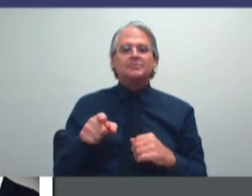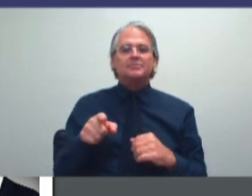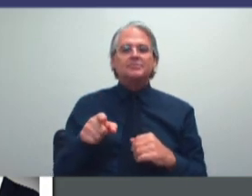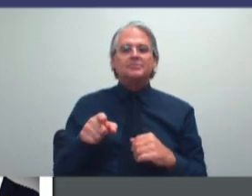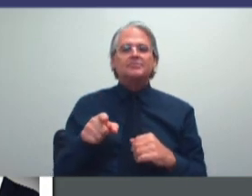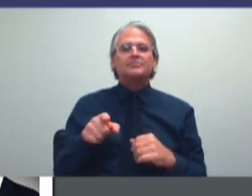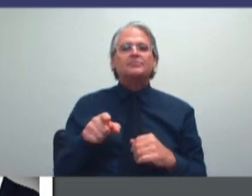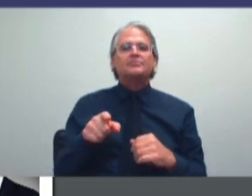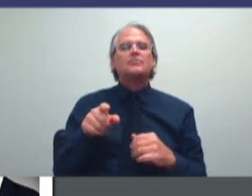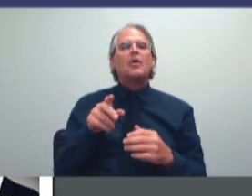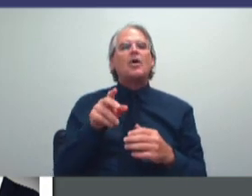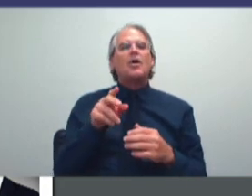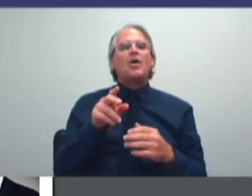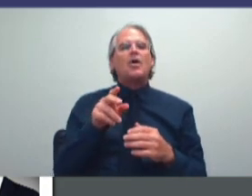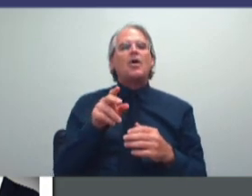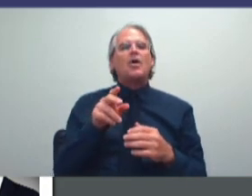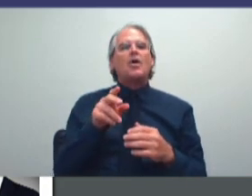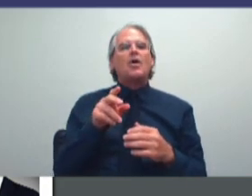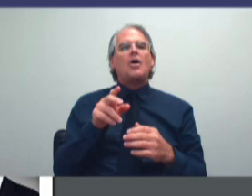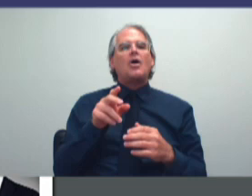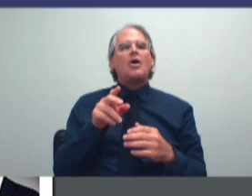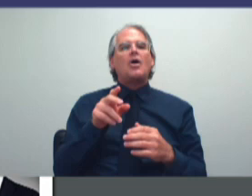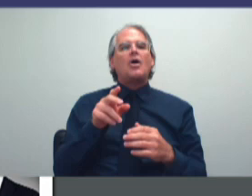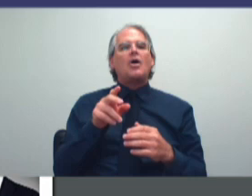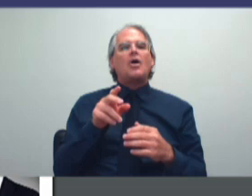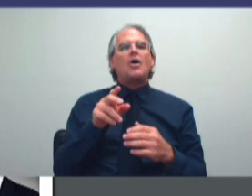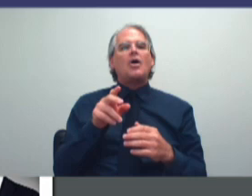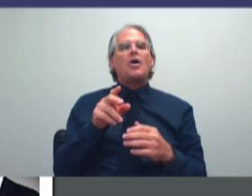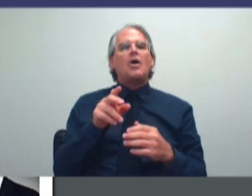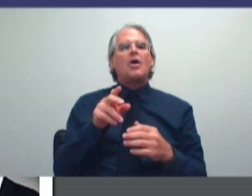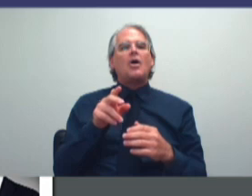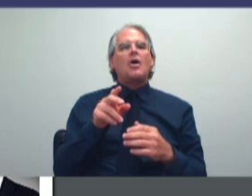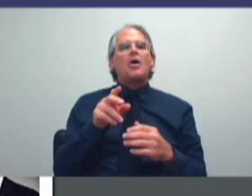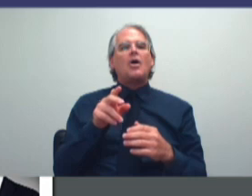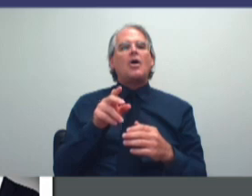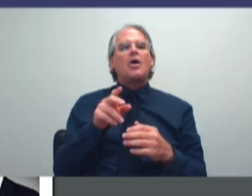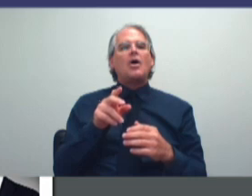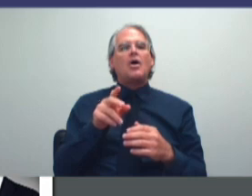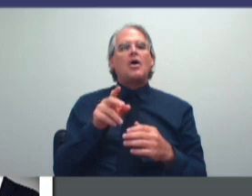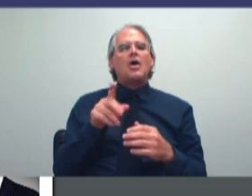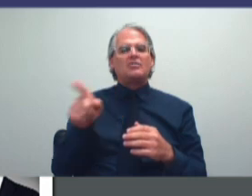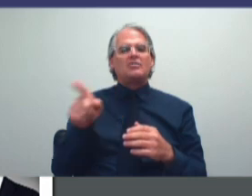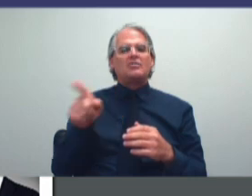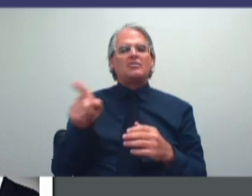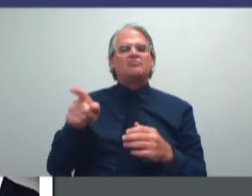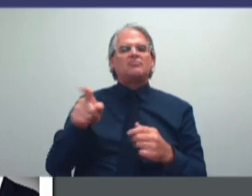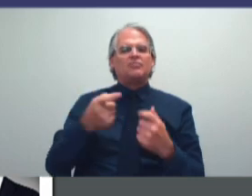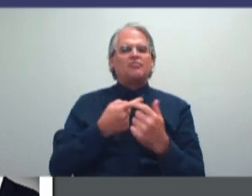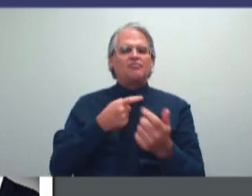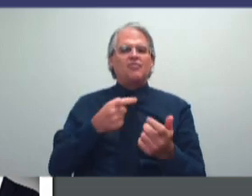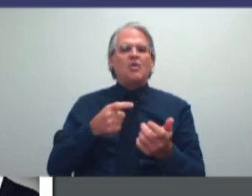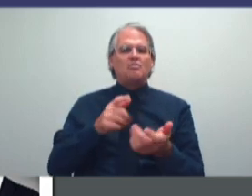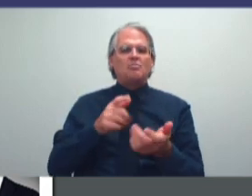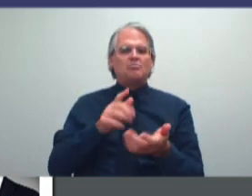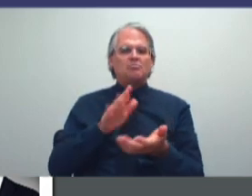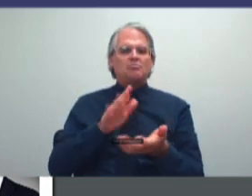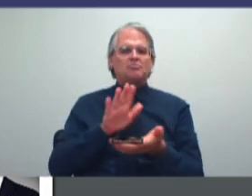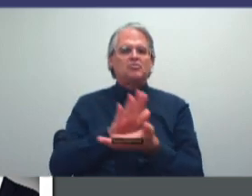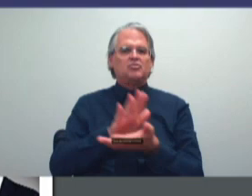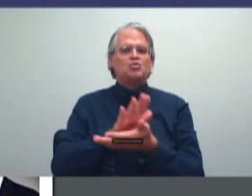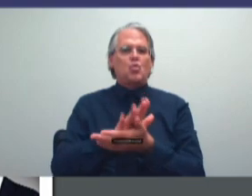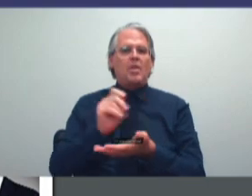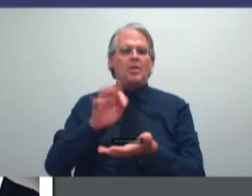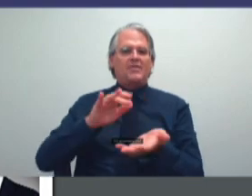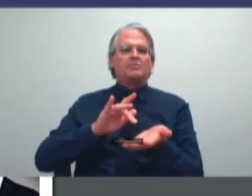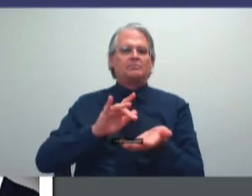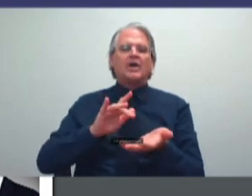interesting to talk to, and we're going to have a series of these pressers and bring them in from their different specialties, because I think all of them